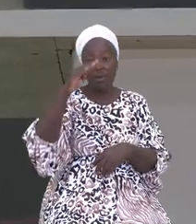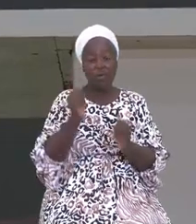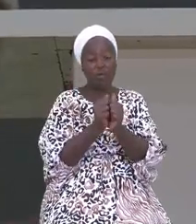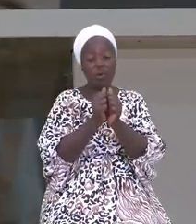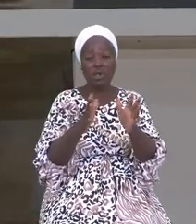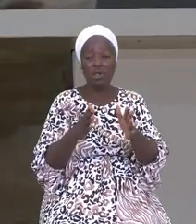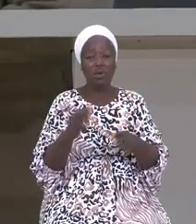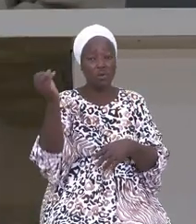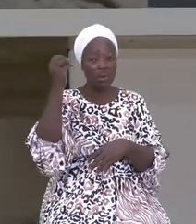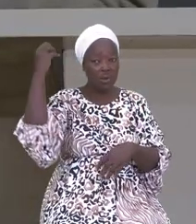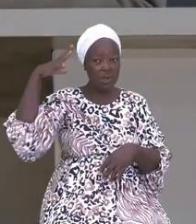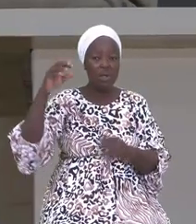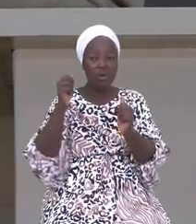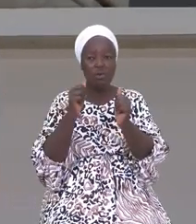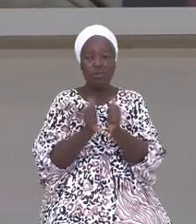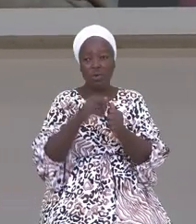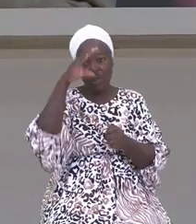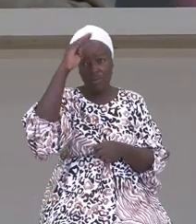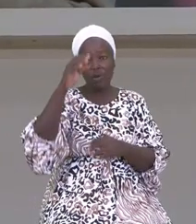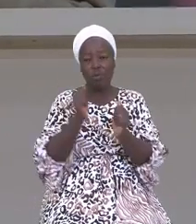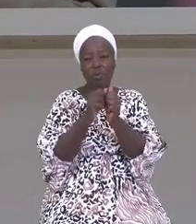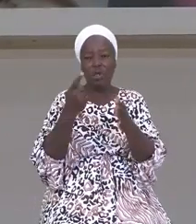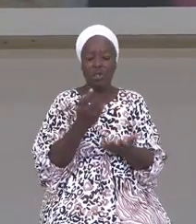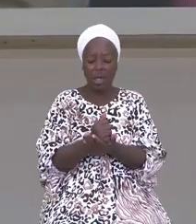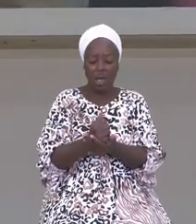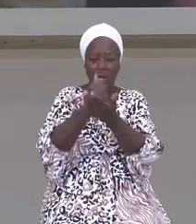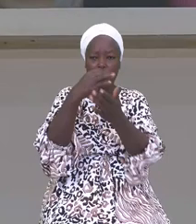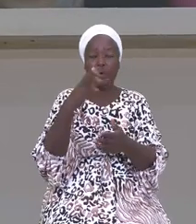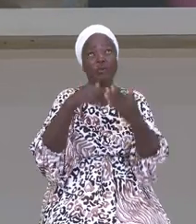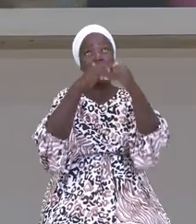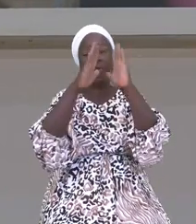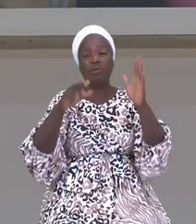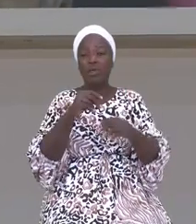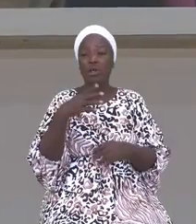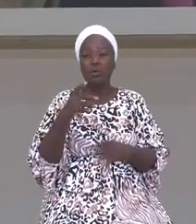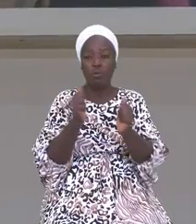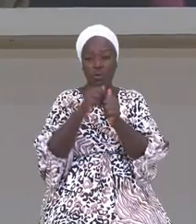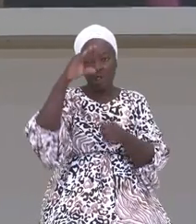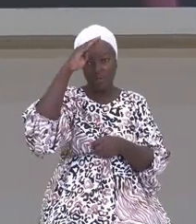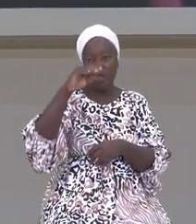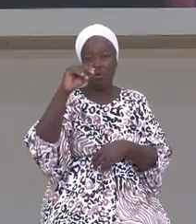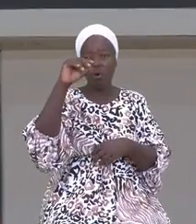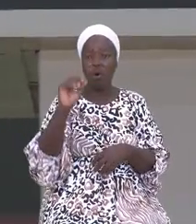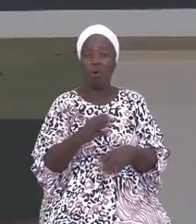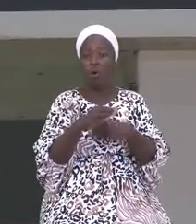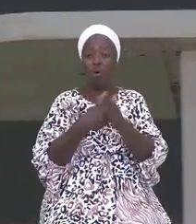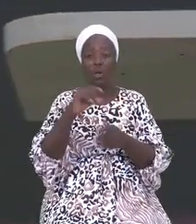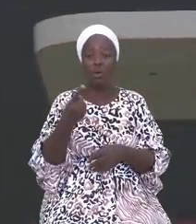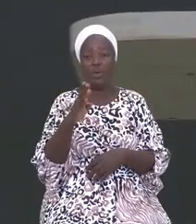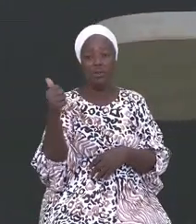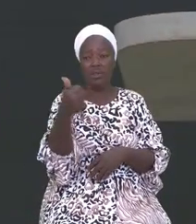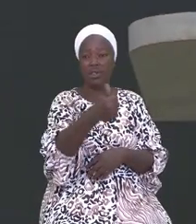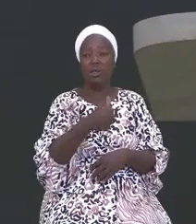grace, with men without the help of heaven, with men all alone by themselves in